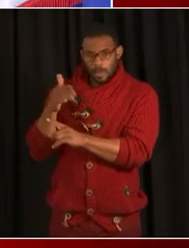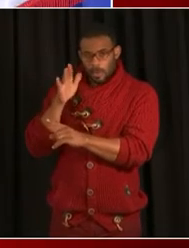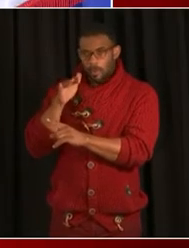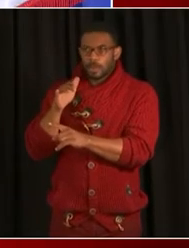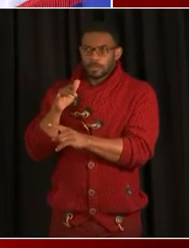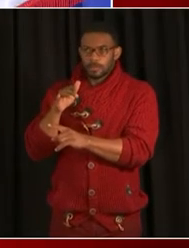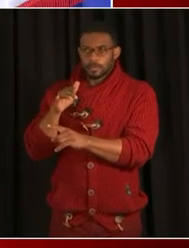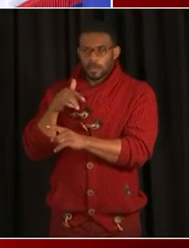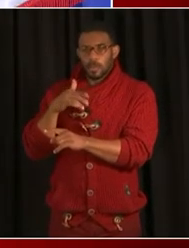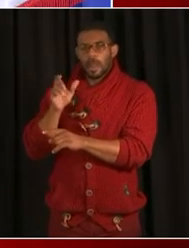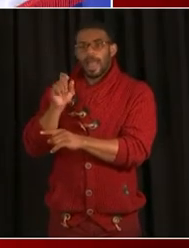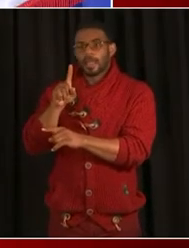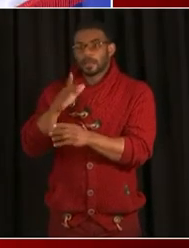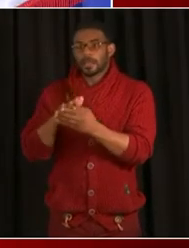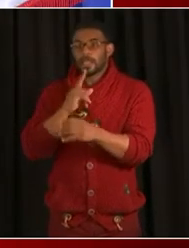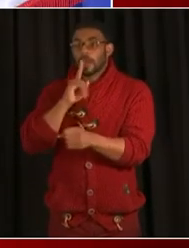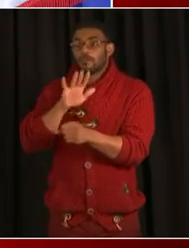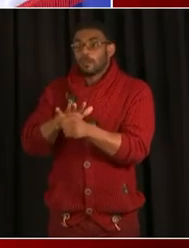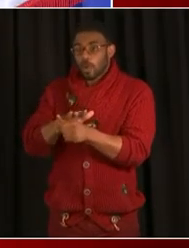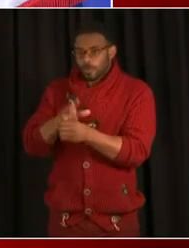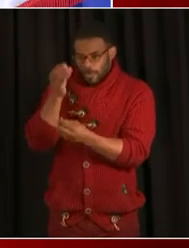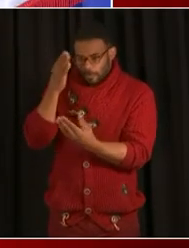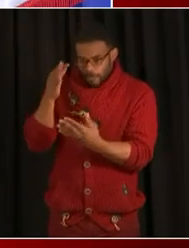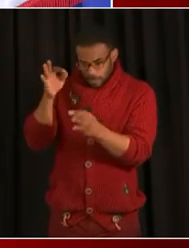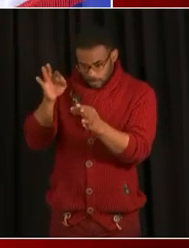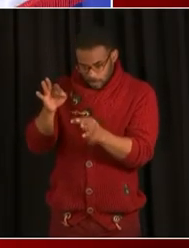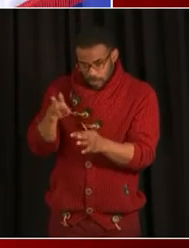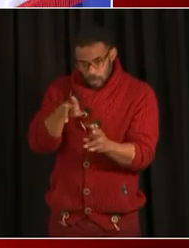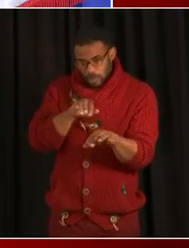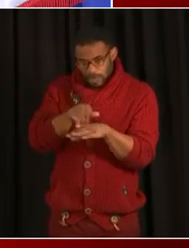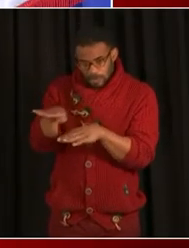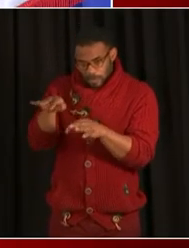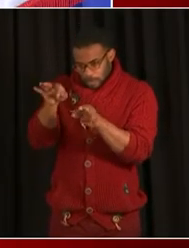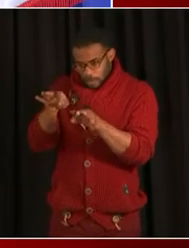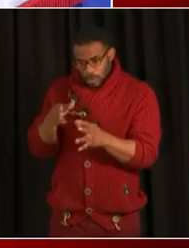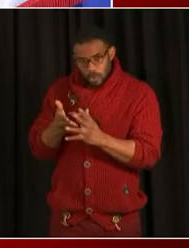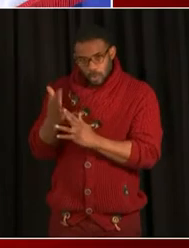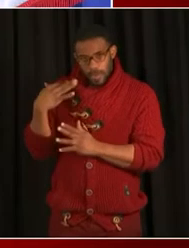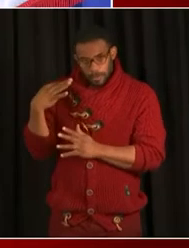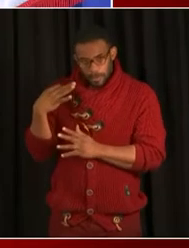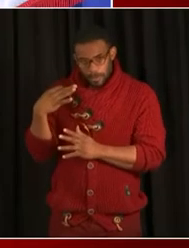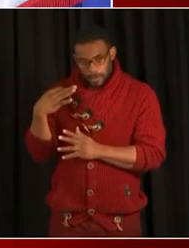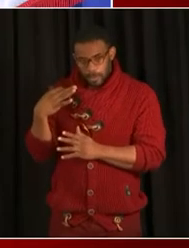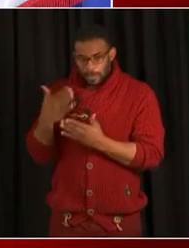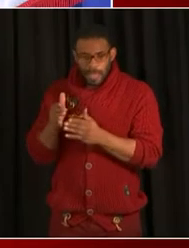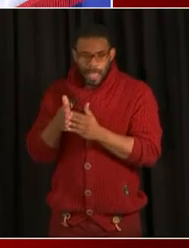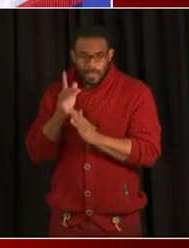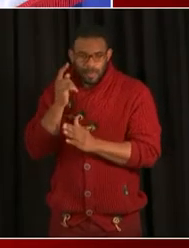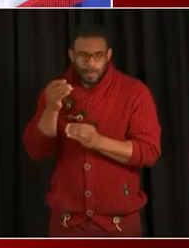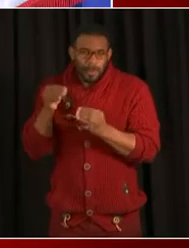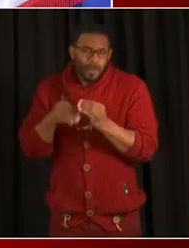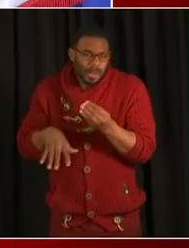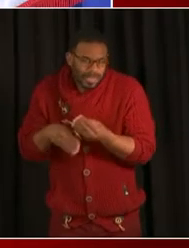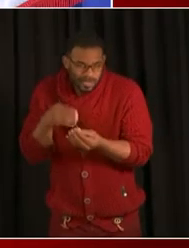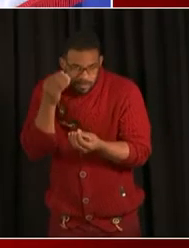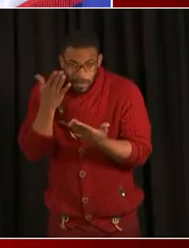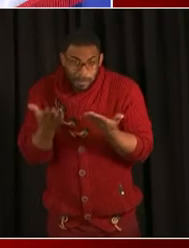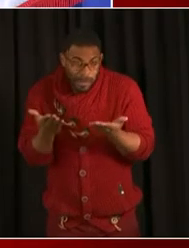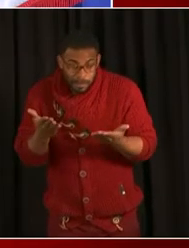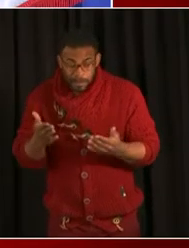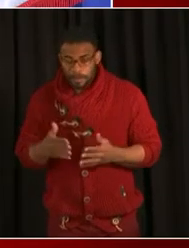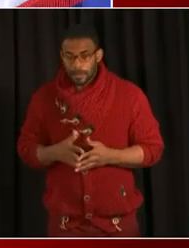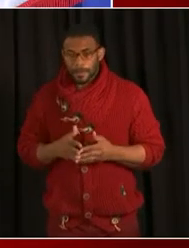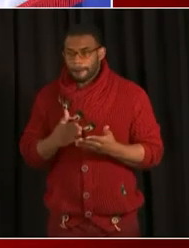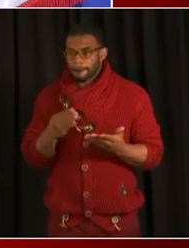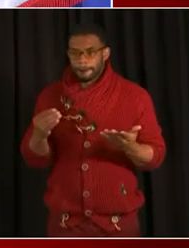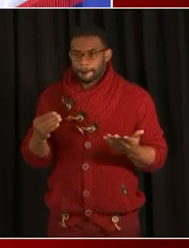will ask you to confirm the information that you have submitted. It may ask for a little bit more of additional